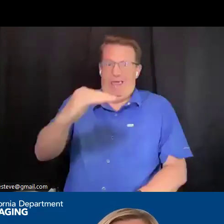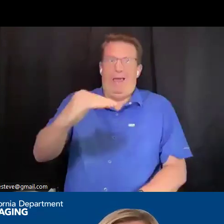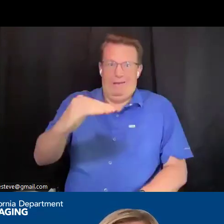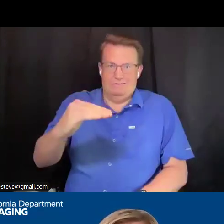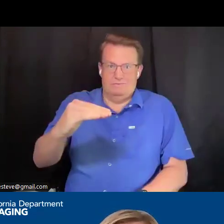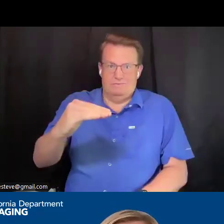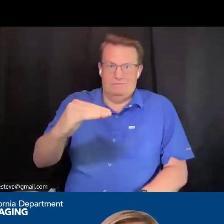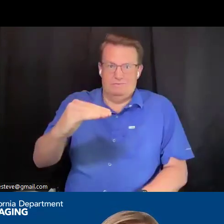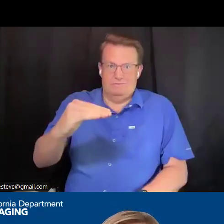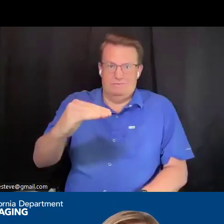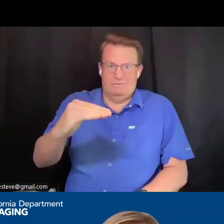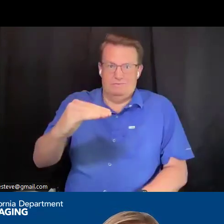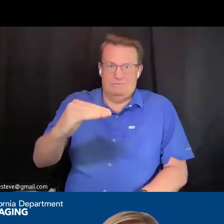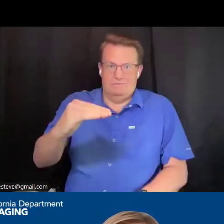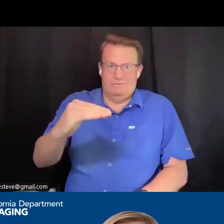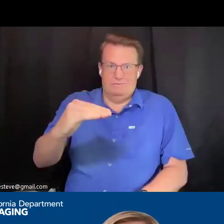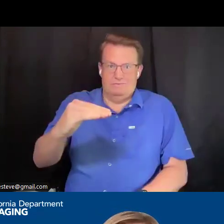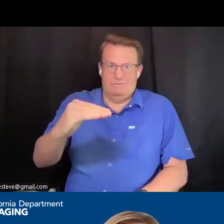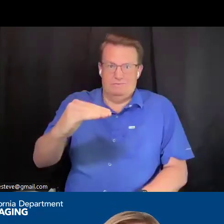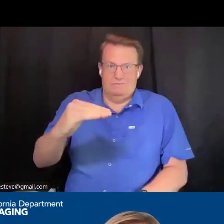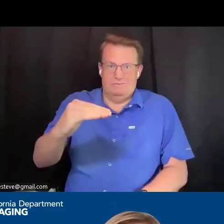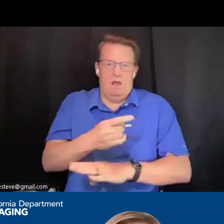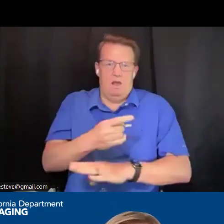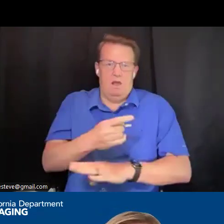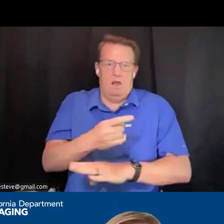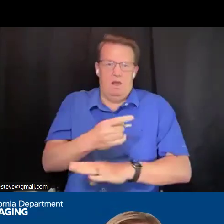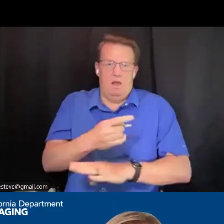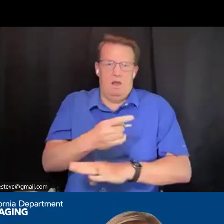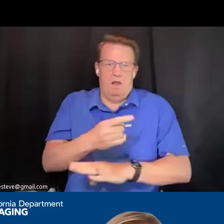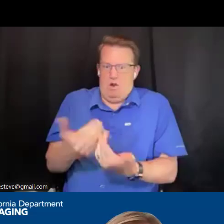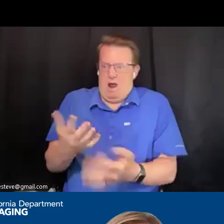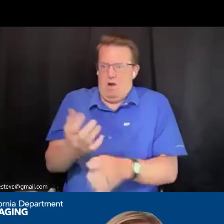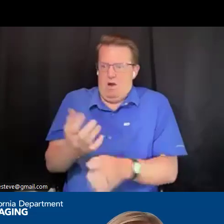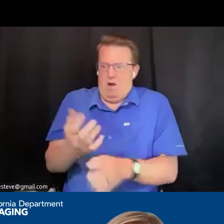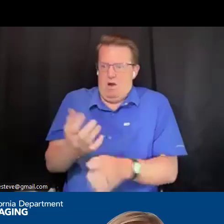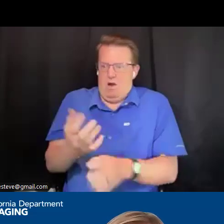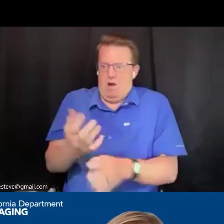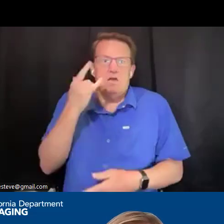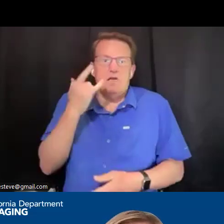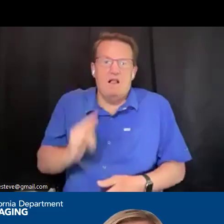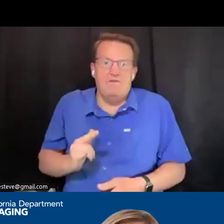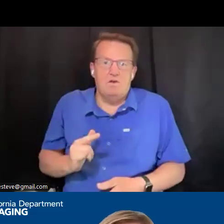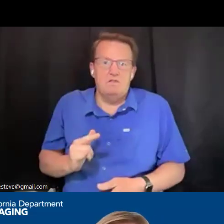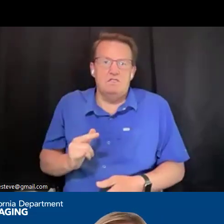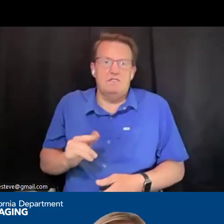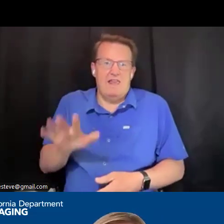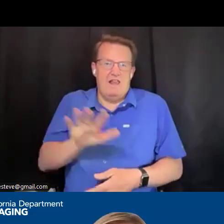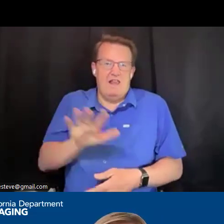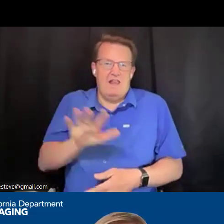today, primarily as our source of funding for California's area agencies on aging. Next